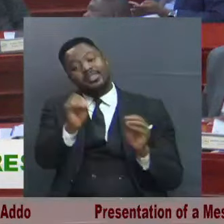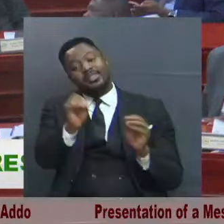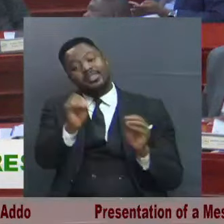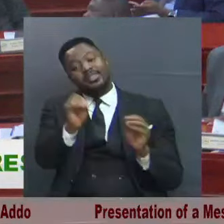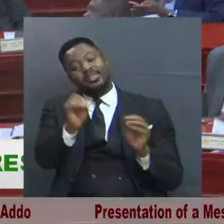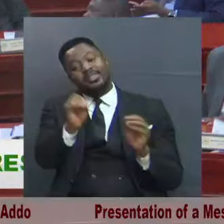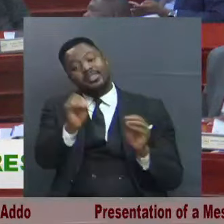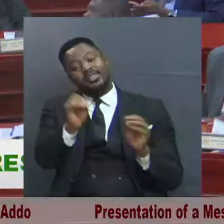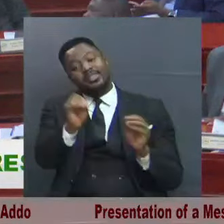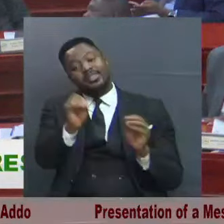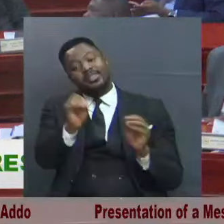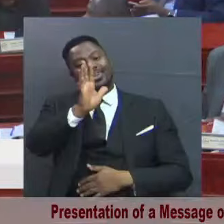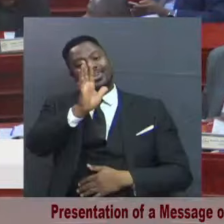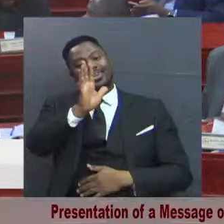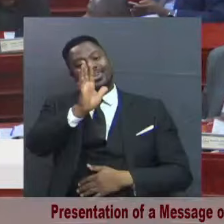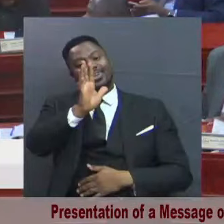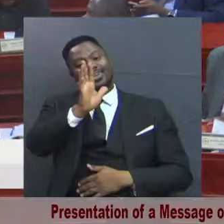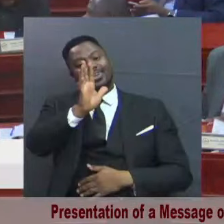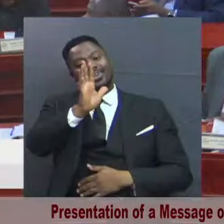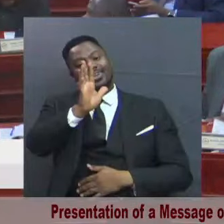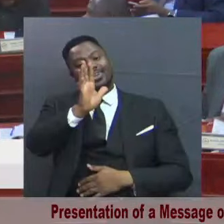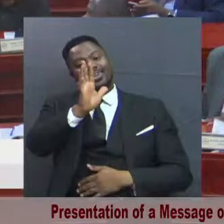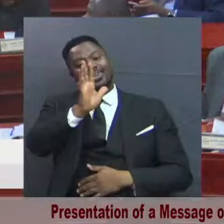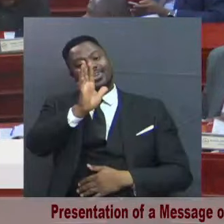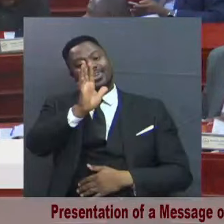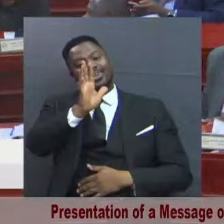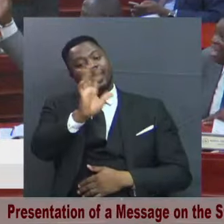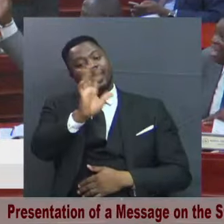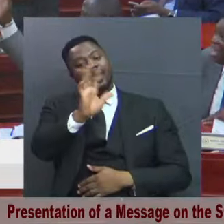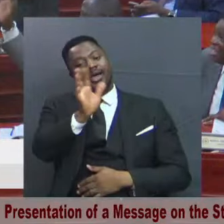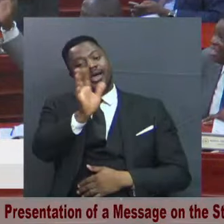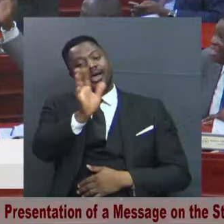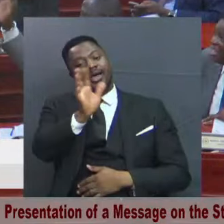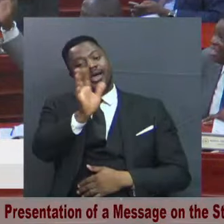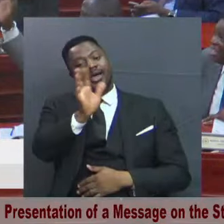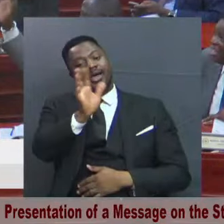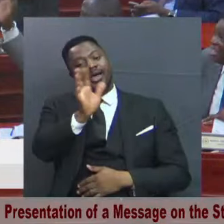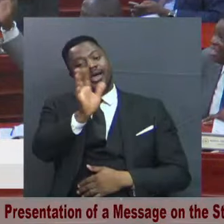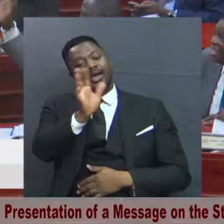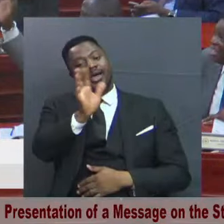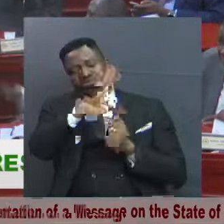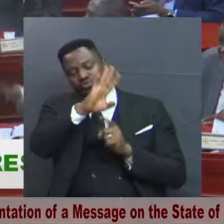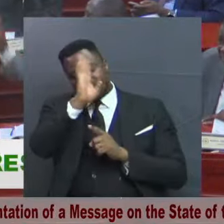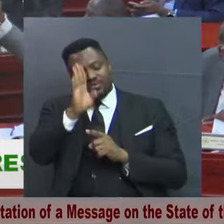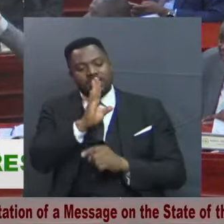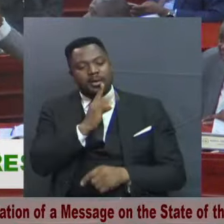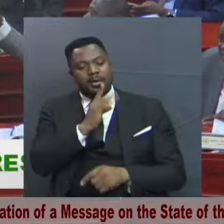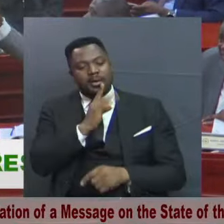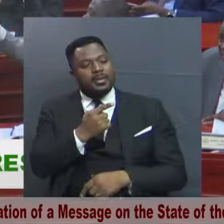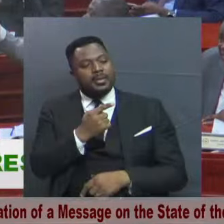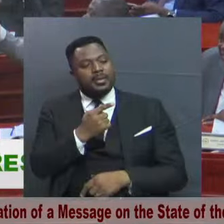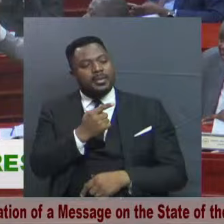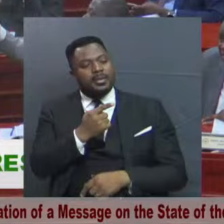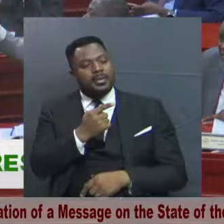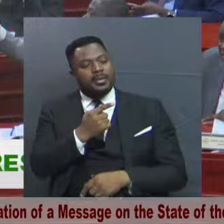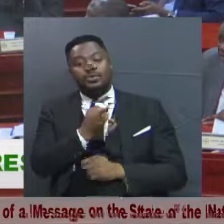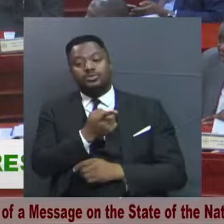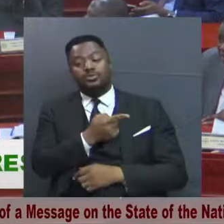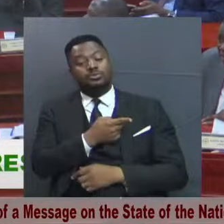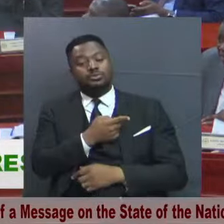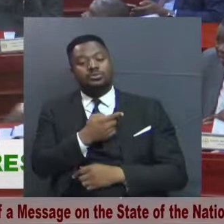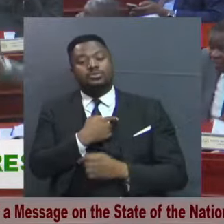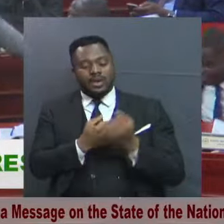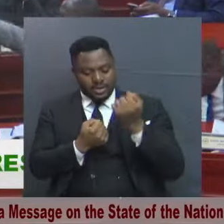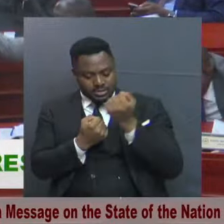you bye-bye we can only wish you bye-bye but you will never be missed Mr Speaker I